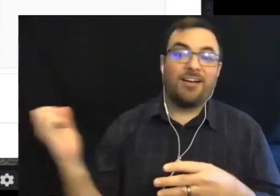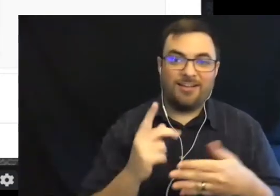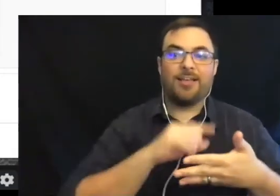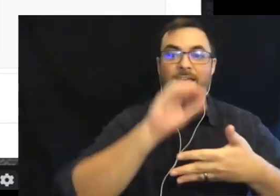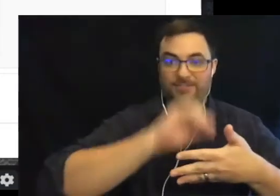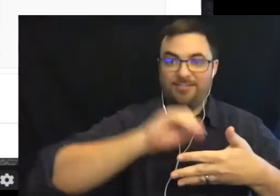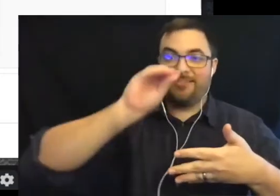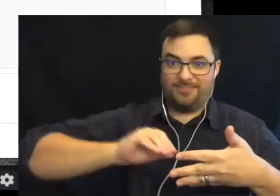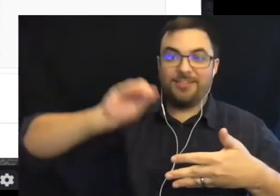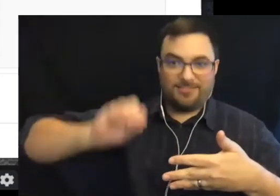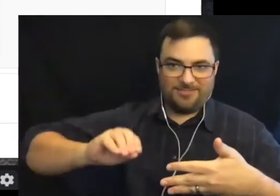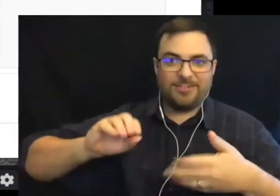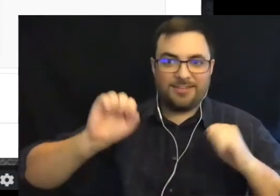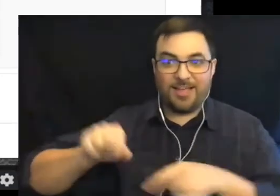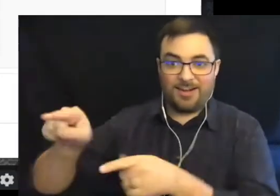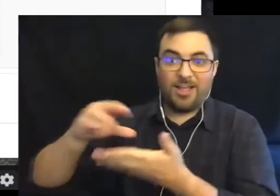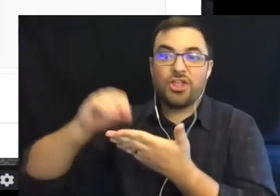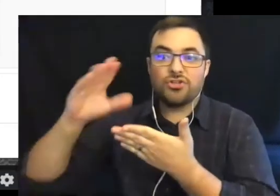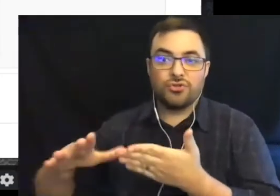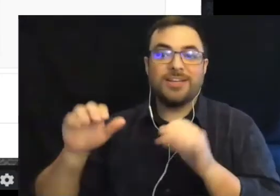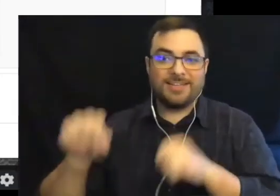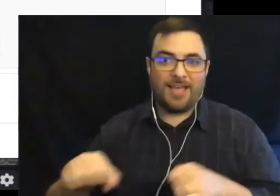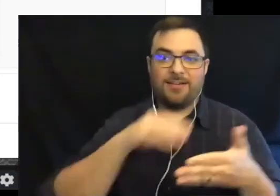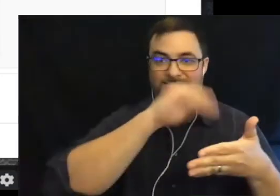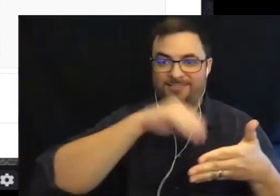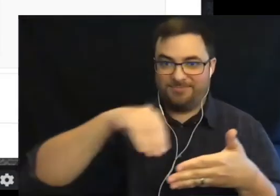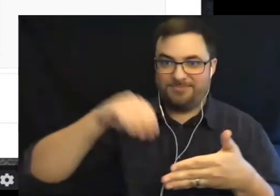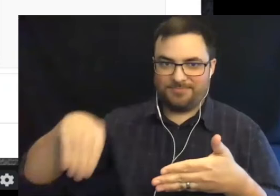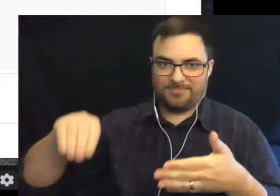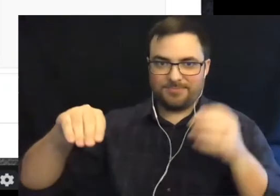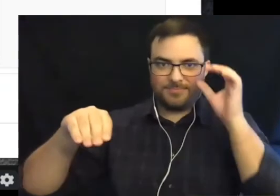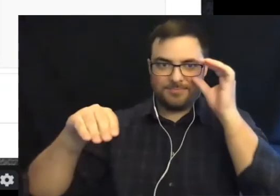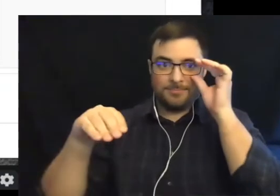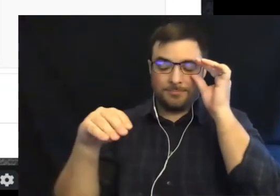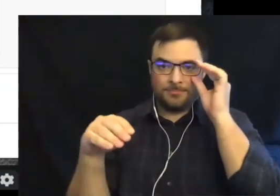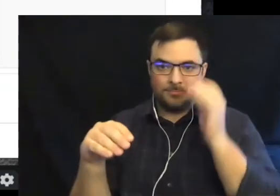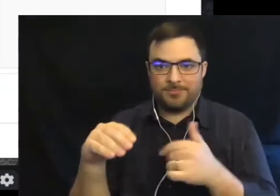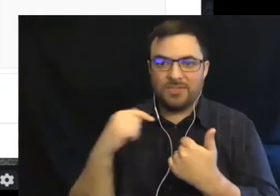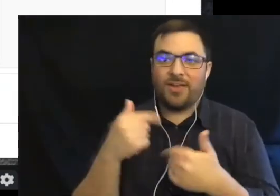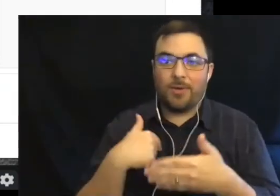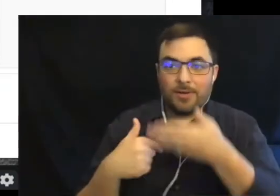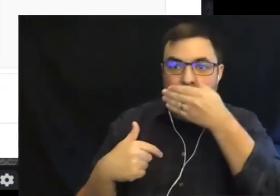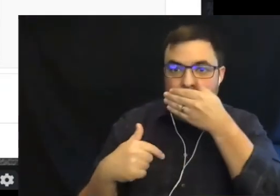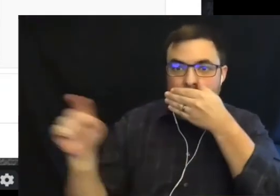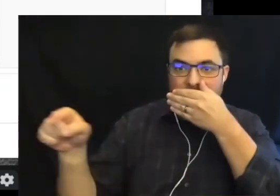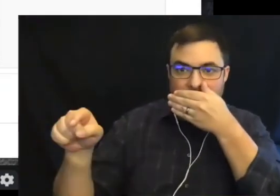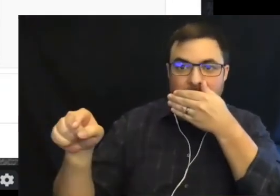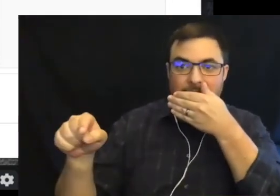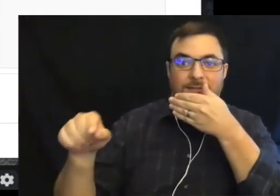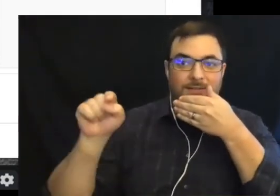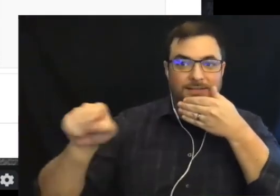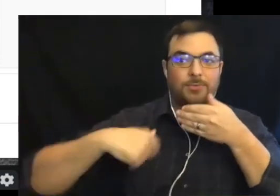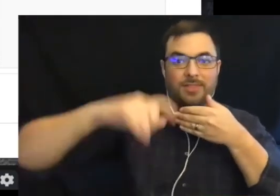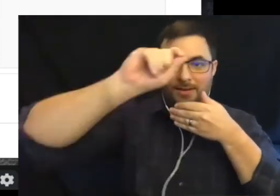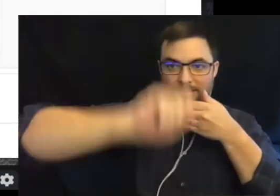check. So this is where I would, cover my mouth and make the sounds, and then he or she would